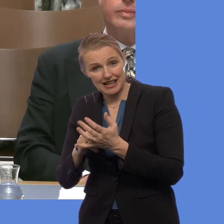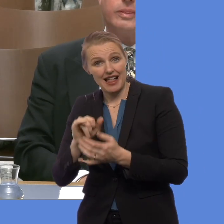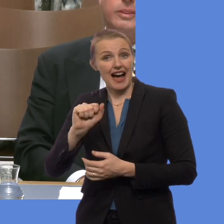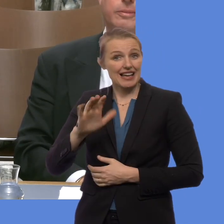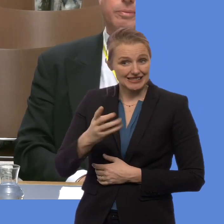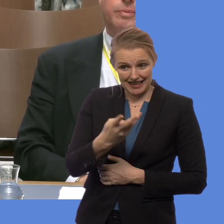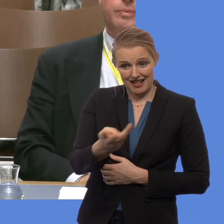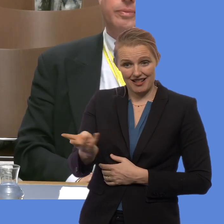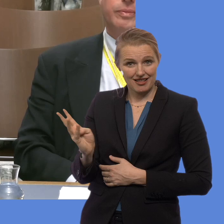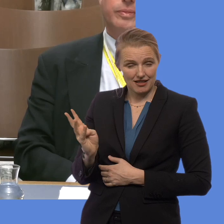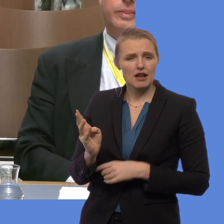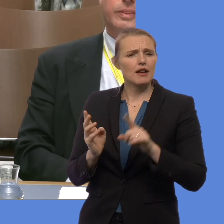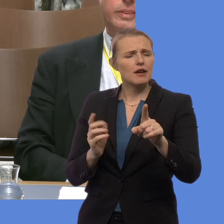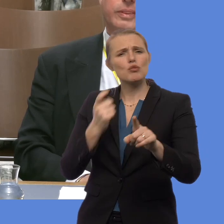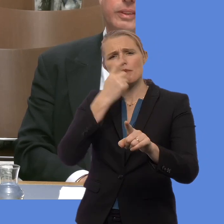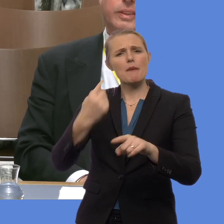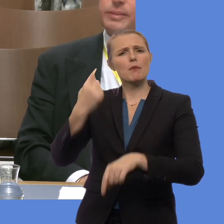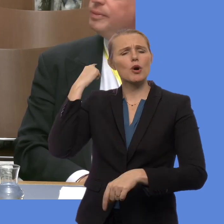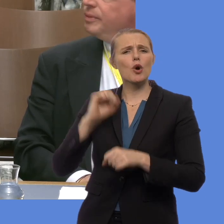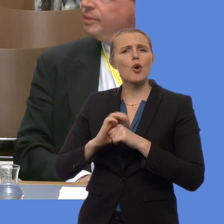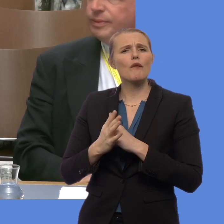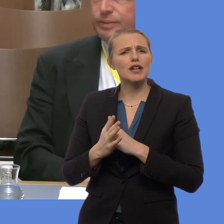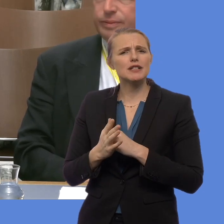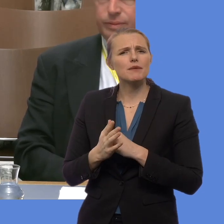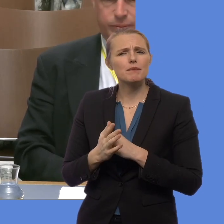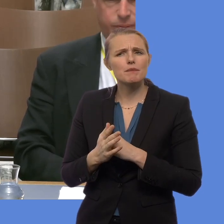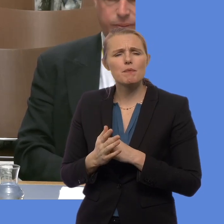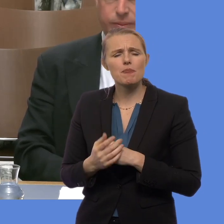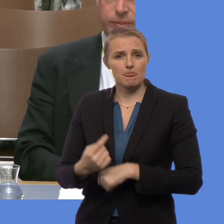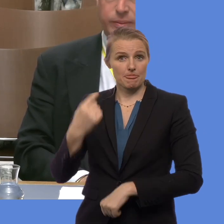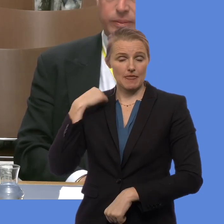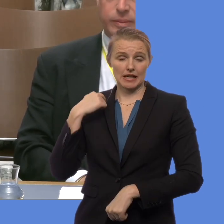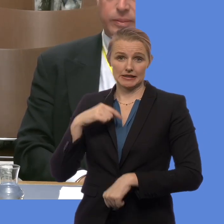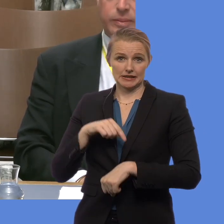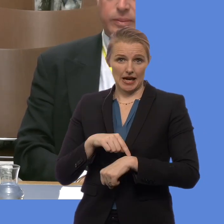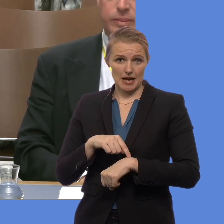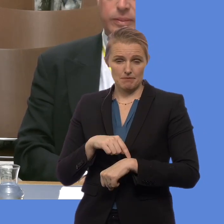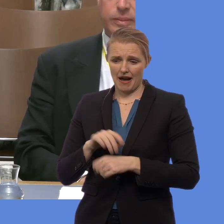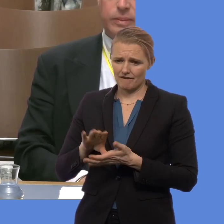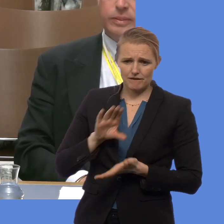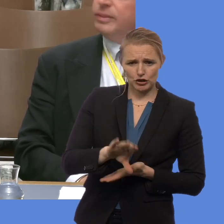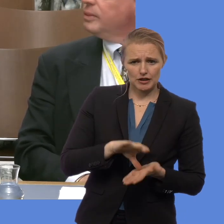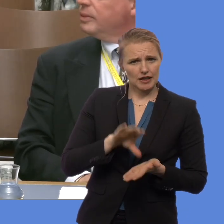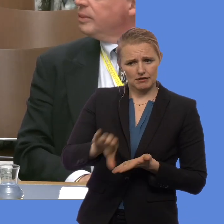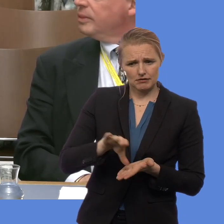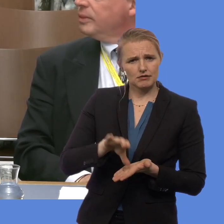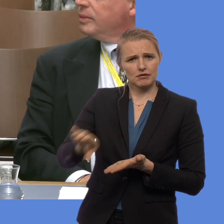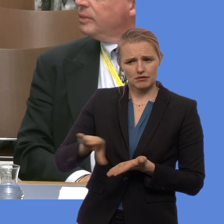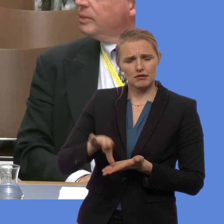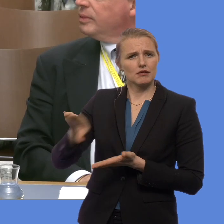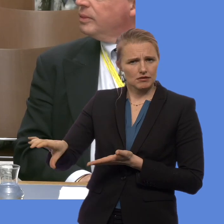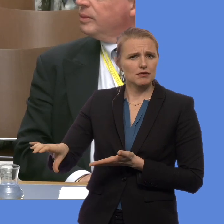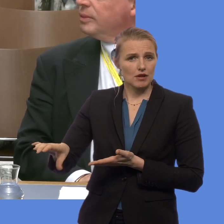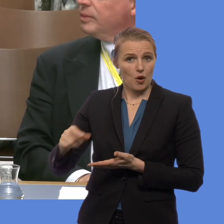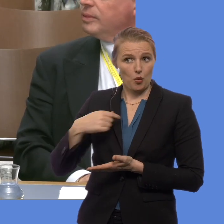that, what we found during COVID, with there were many funding support streams. We used ours to